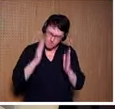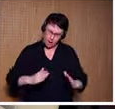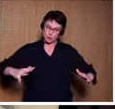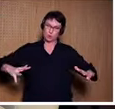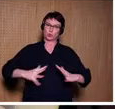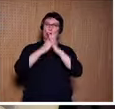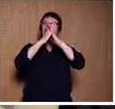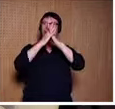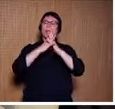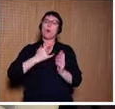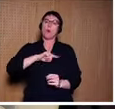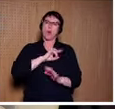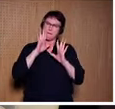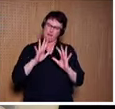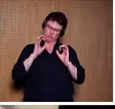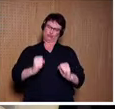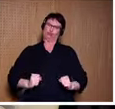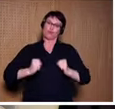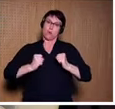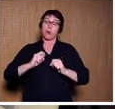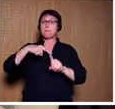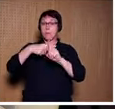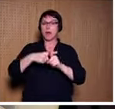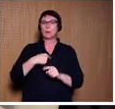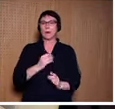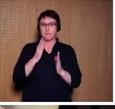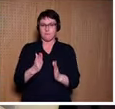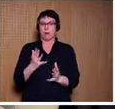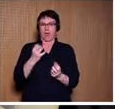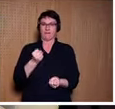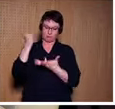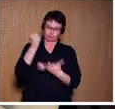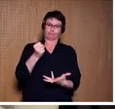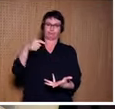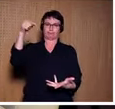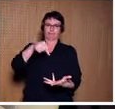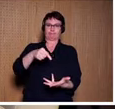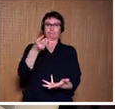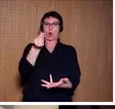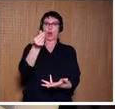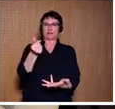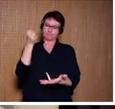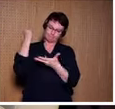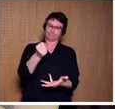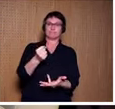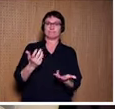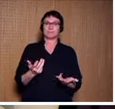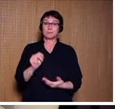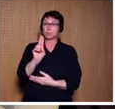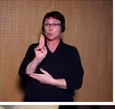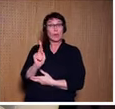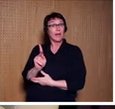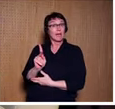these conversations have already started in terms of how do we come together? And the UK and many others are playing a